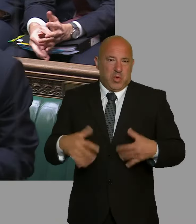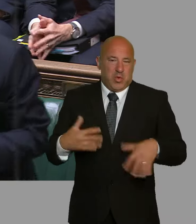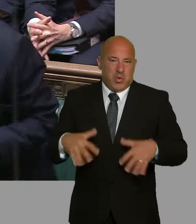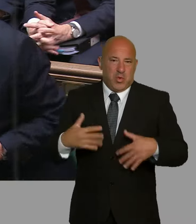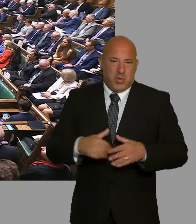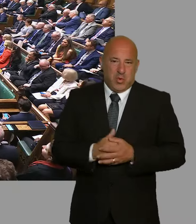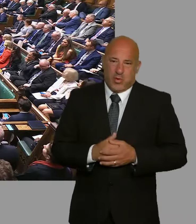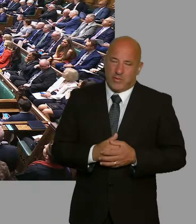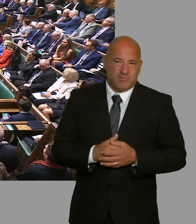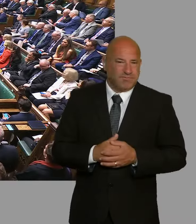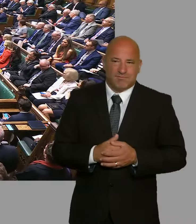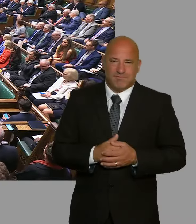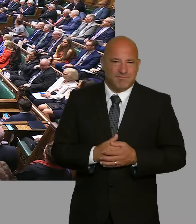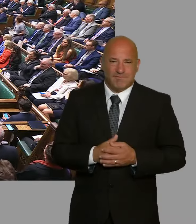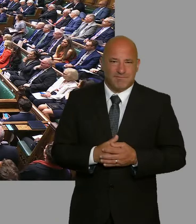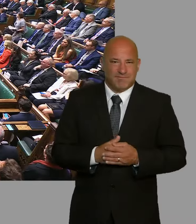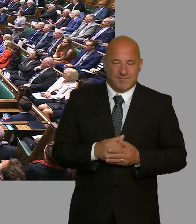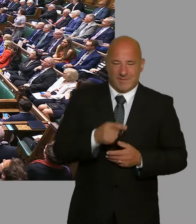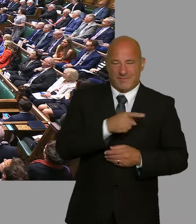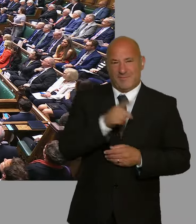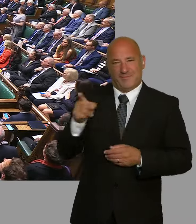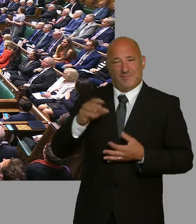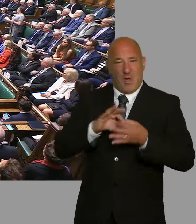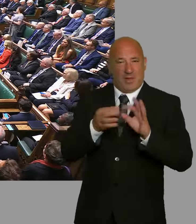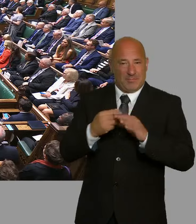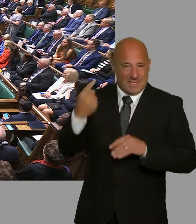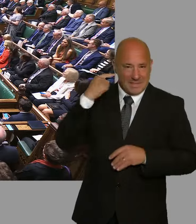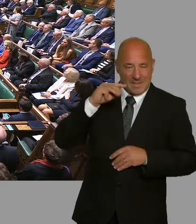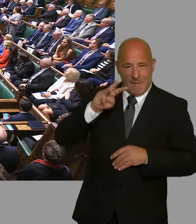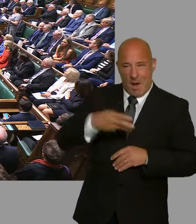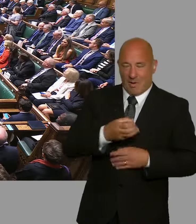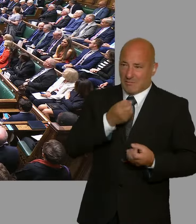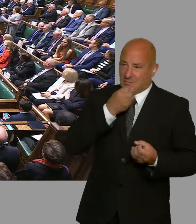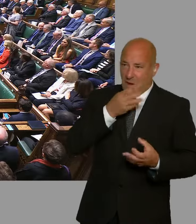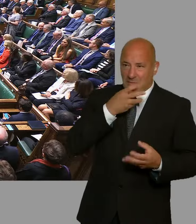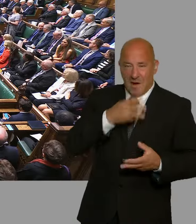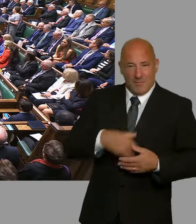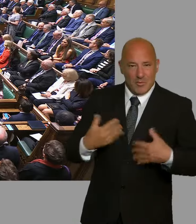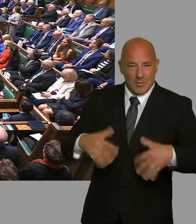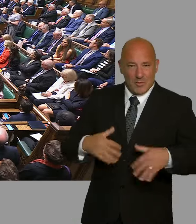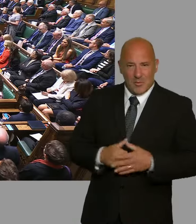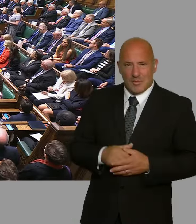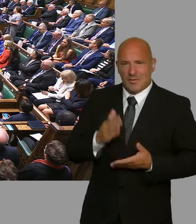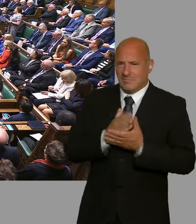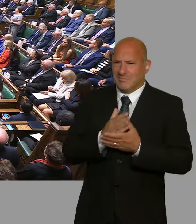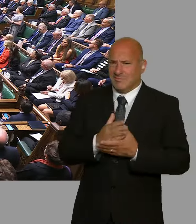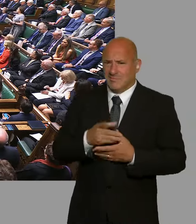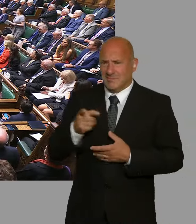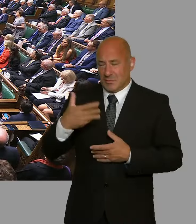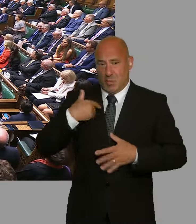legacy. We come to the Leader of the Opposition, Kemi Badenoch.